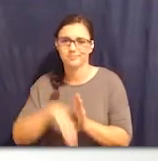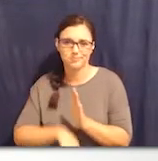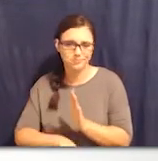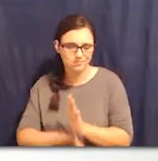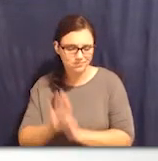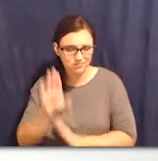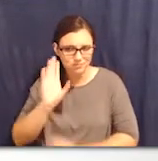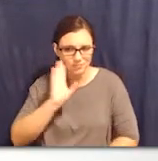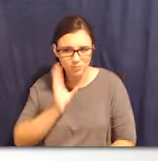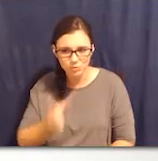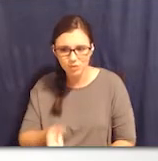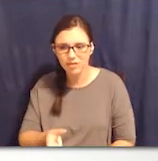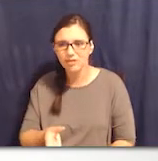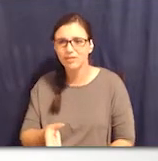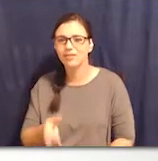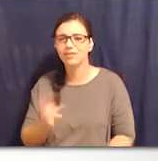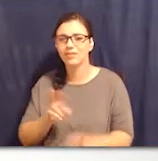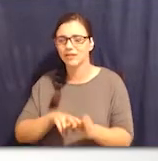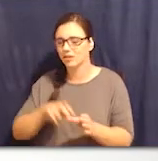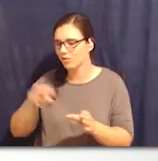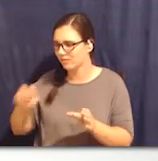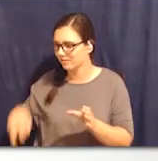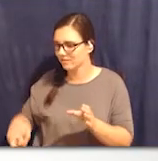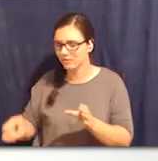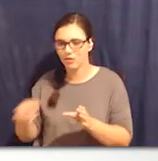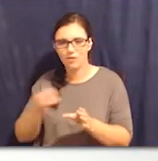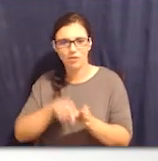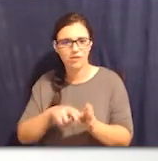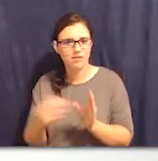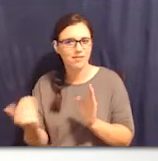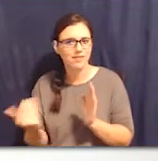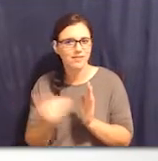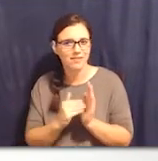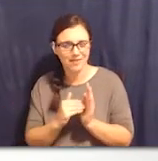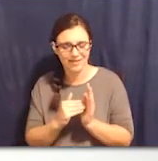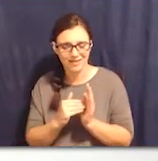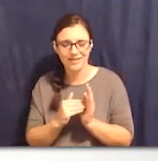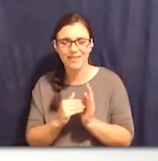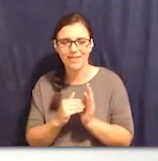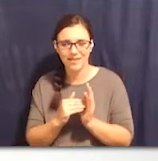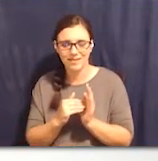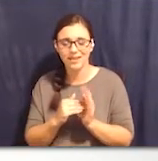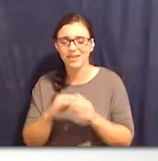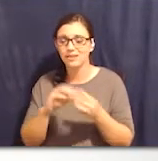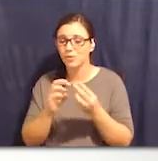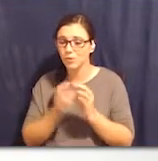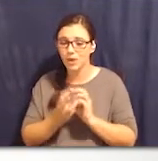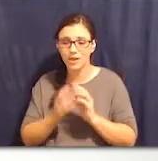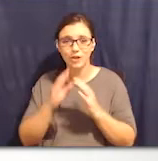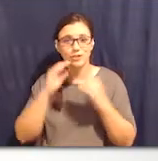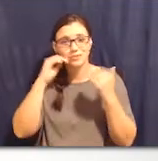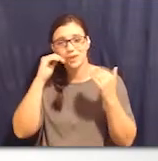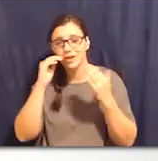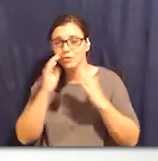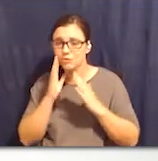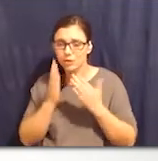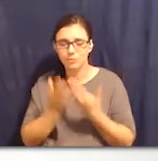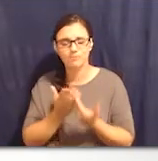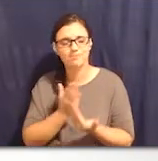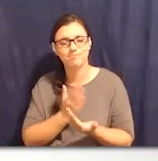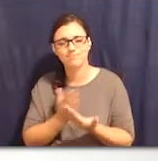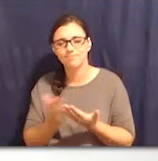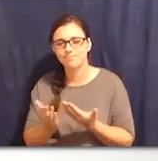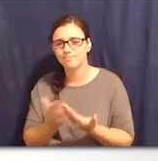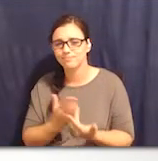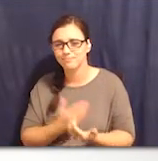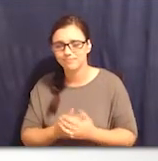that will take us up and down, up off and back on,